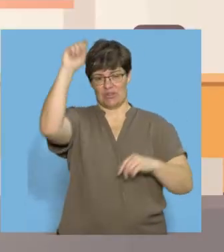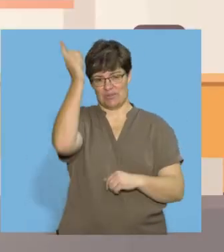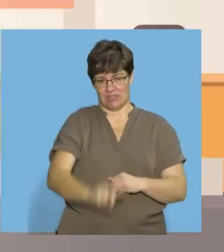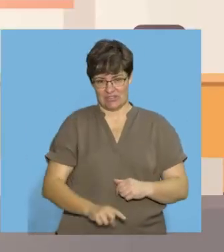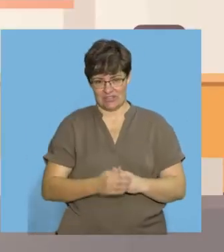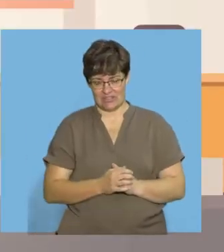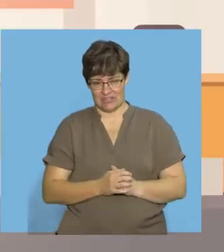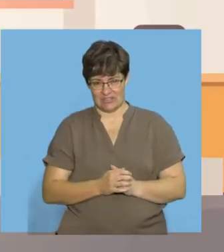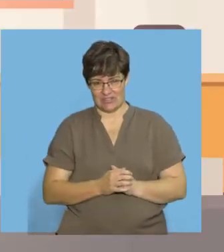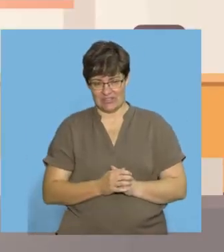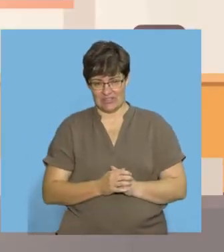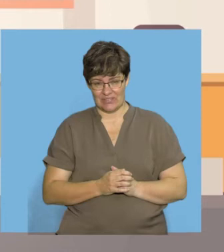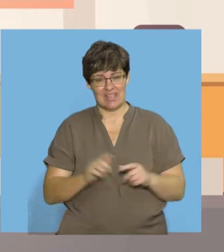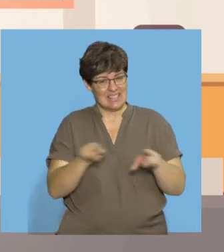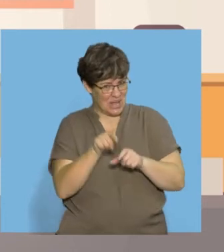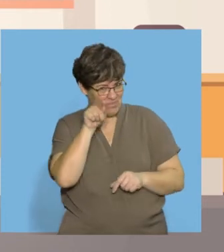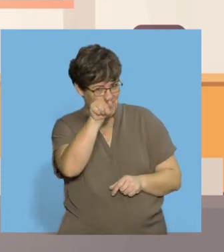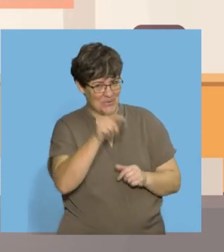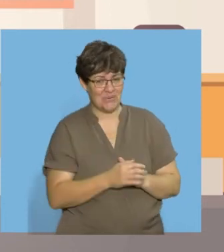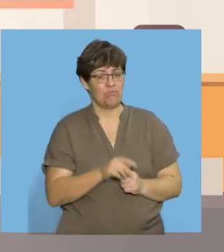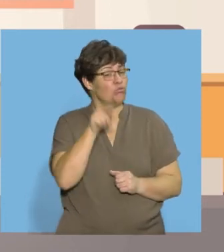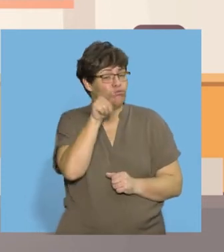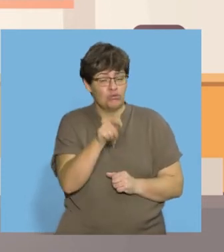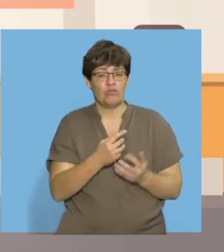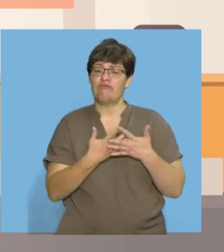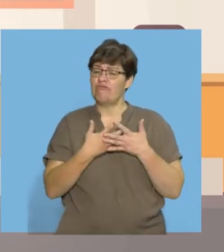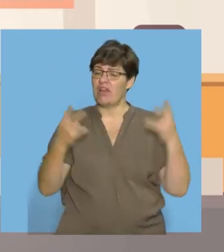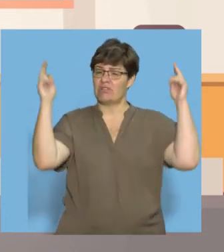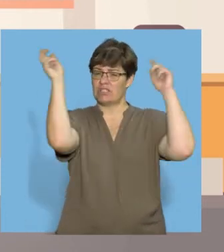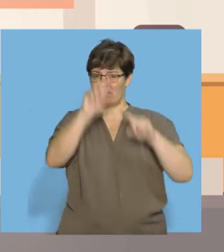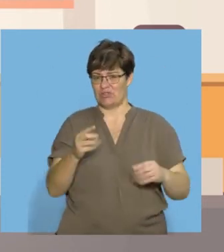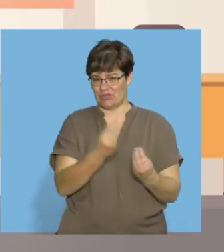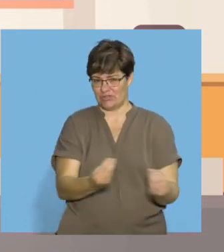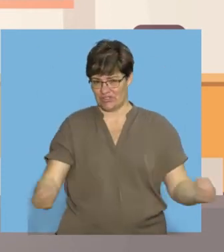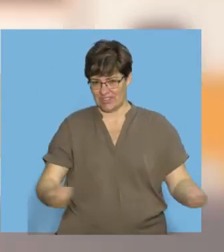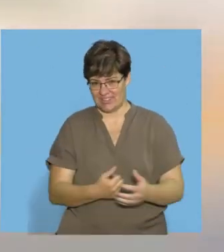So are you. You are very special children.